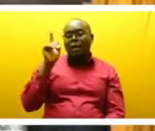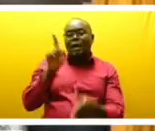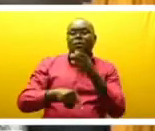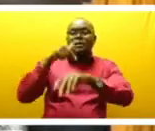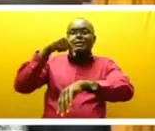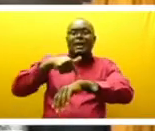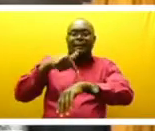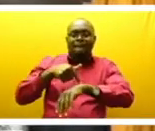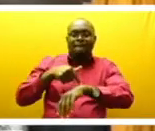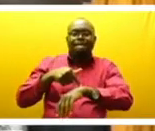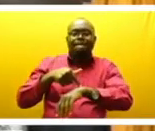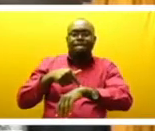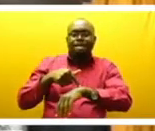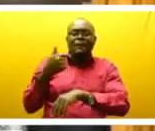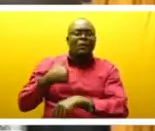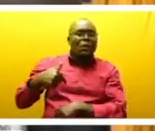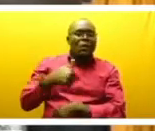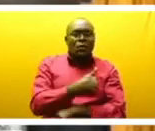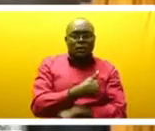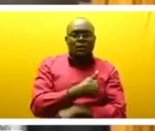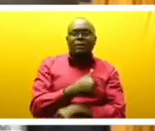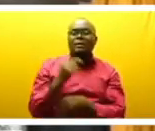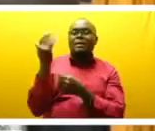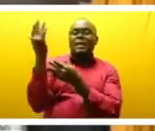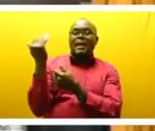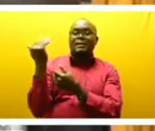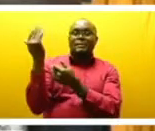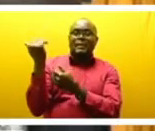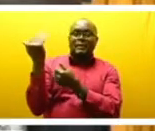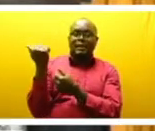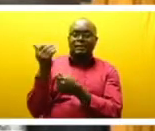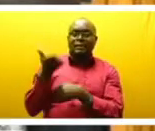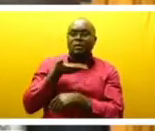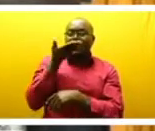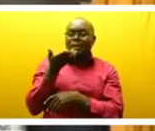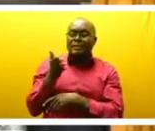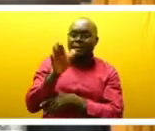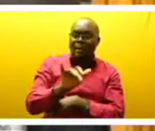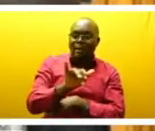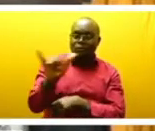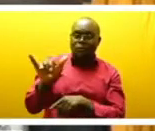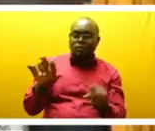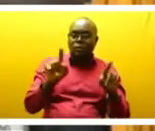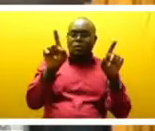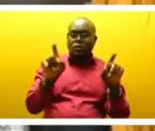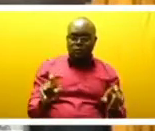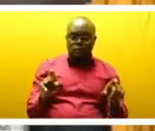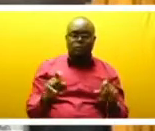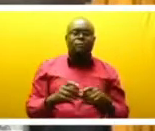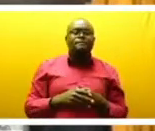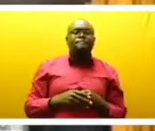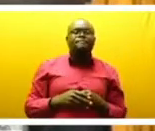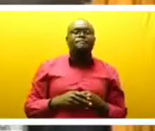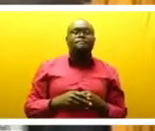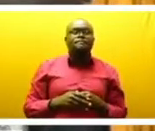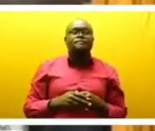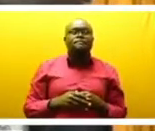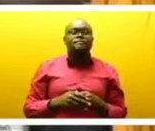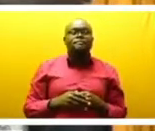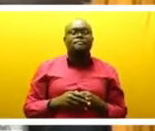point we are expected to respond to those questions.